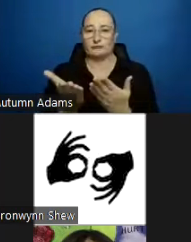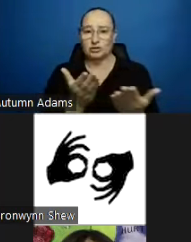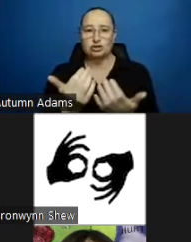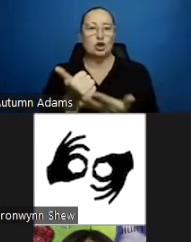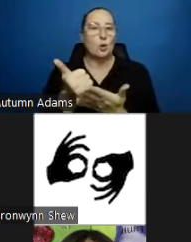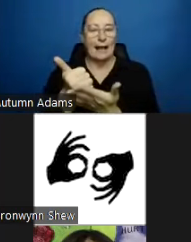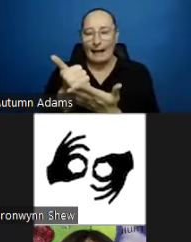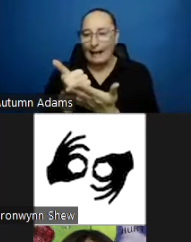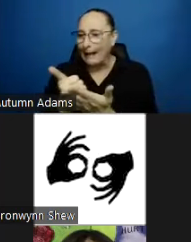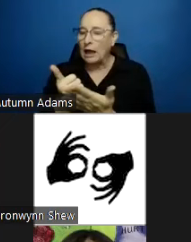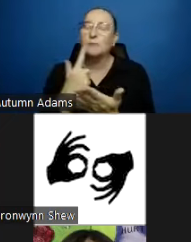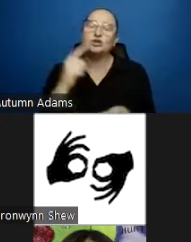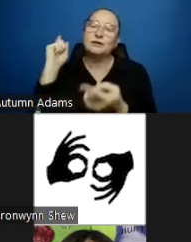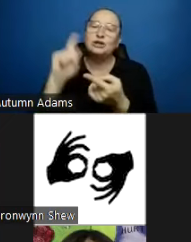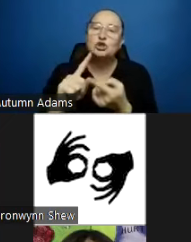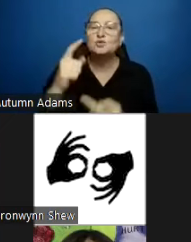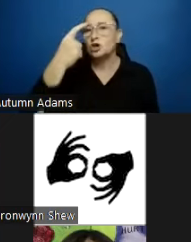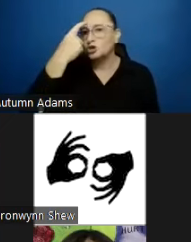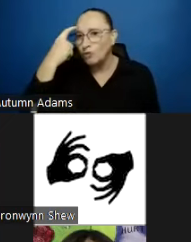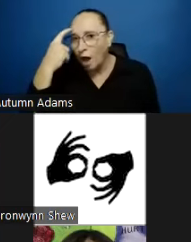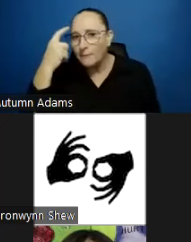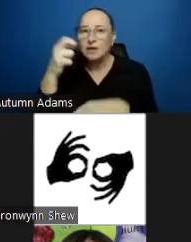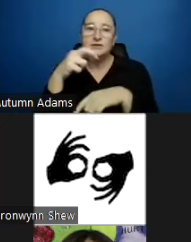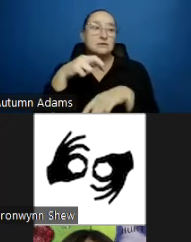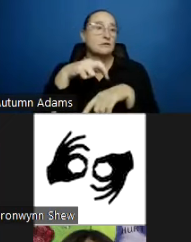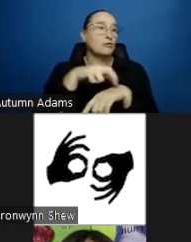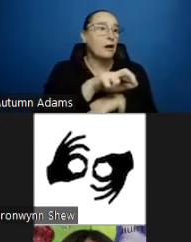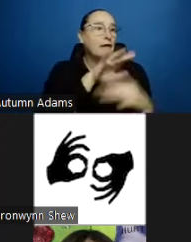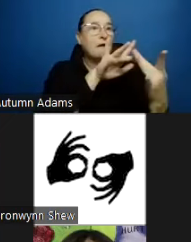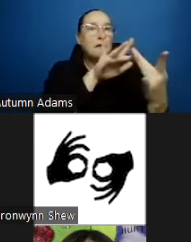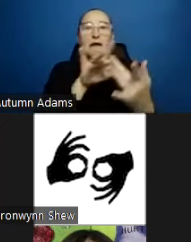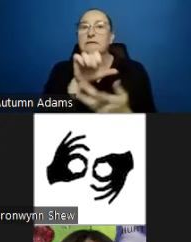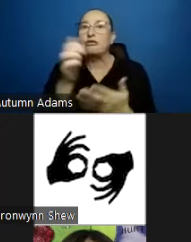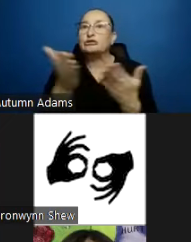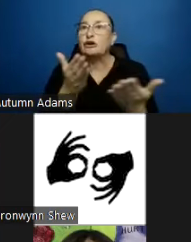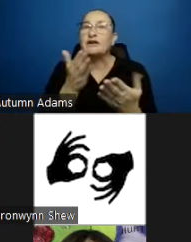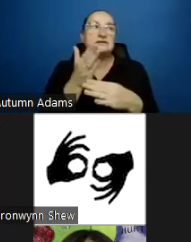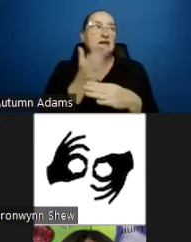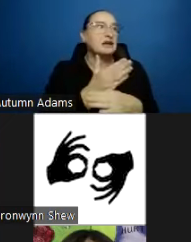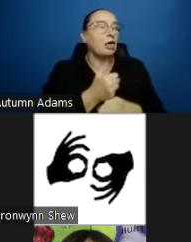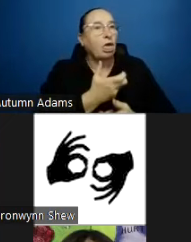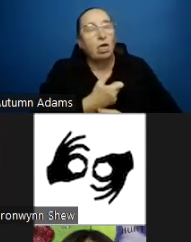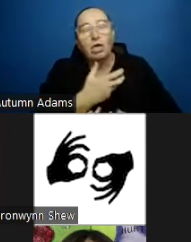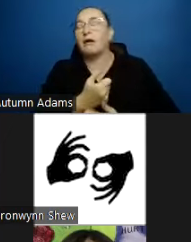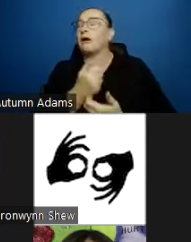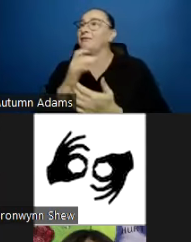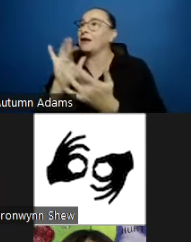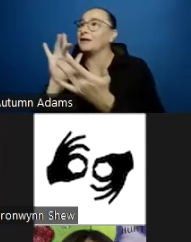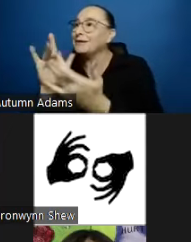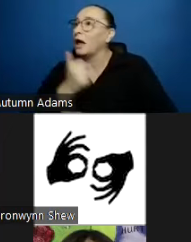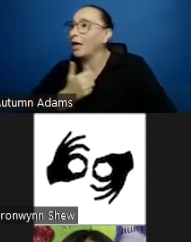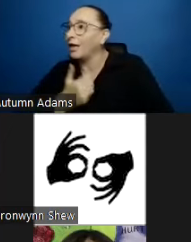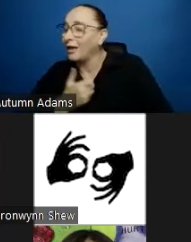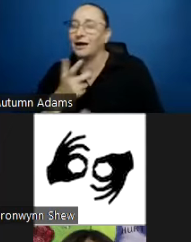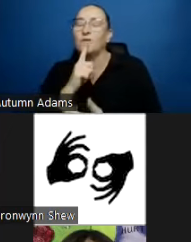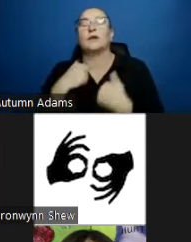the trauma of referring out to other services and then them having to share their story and contacting other places. It's very, draining.